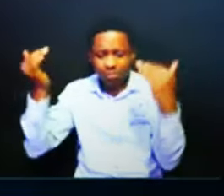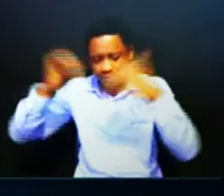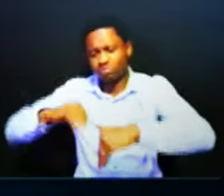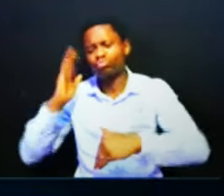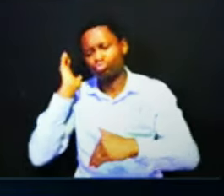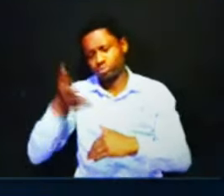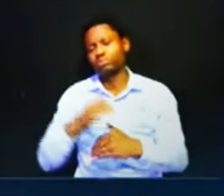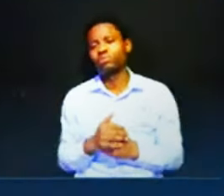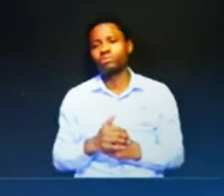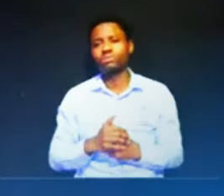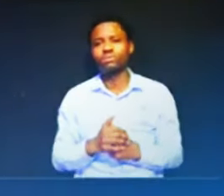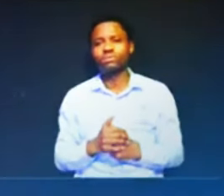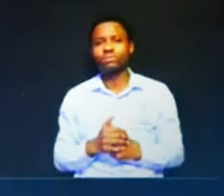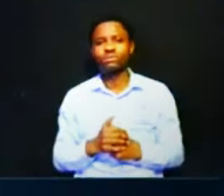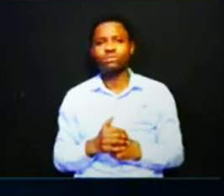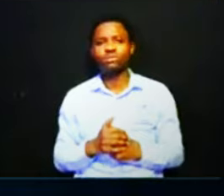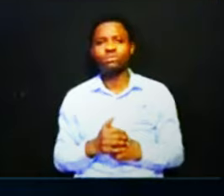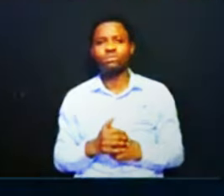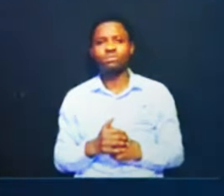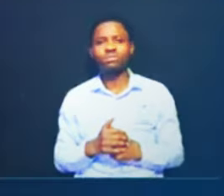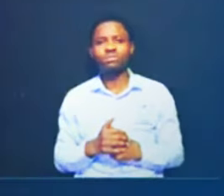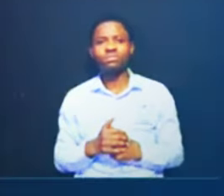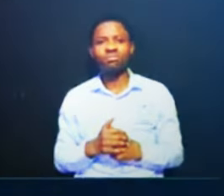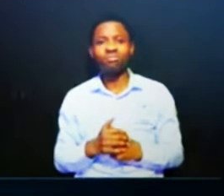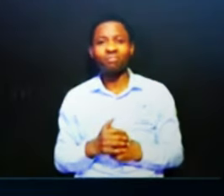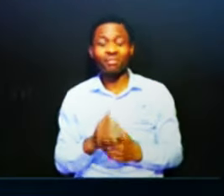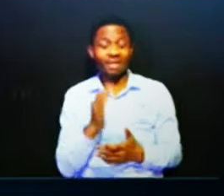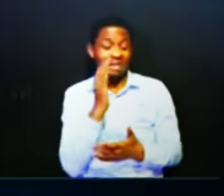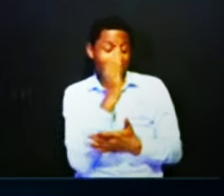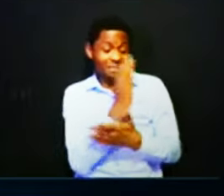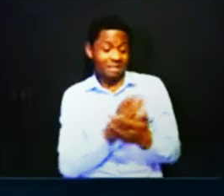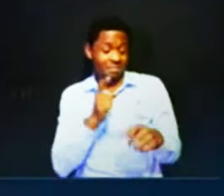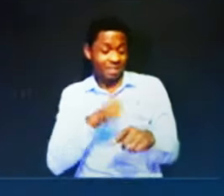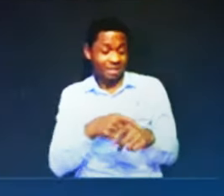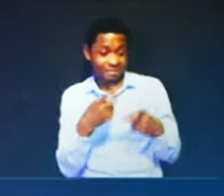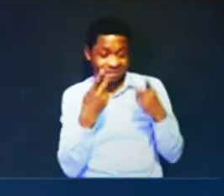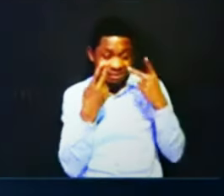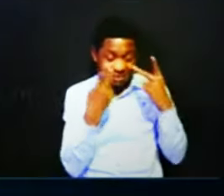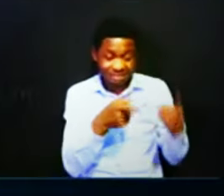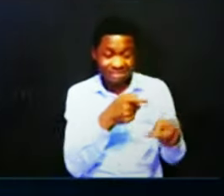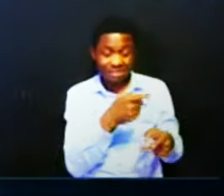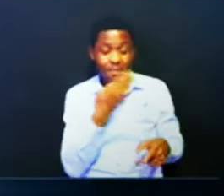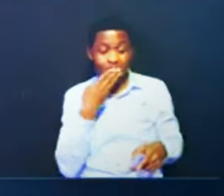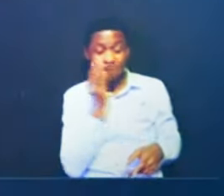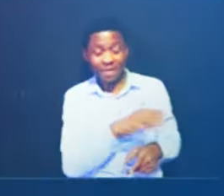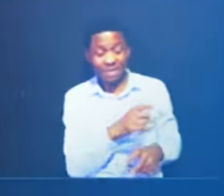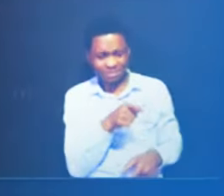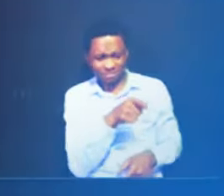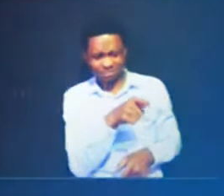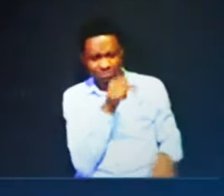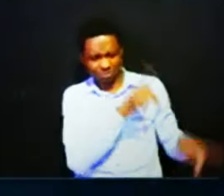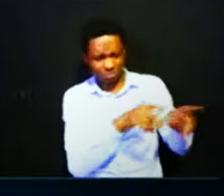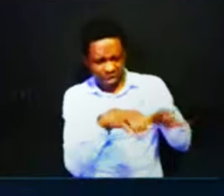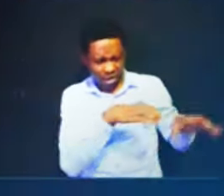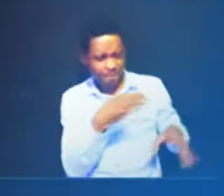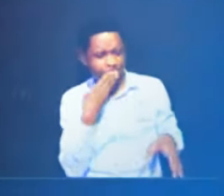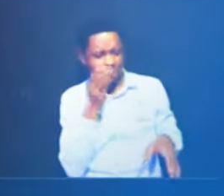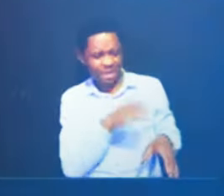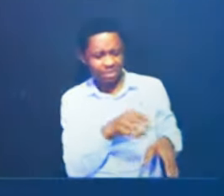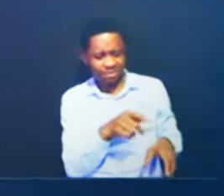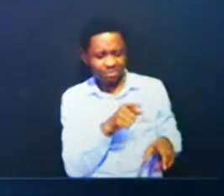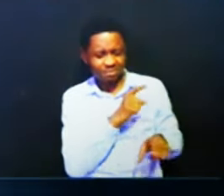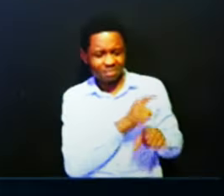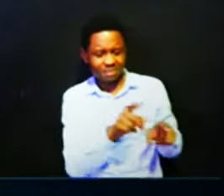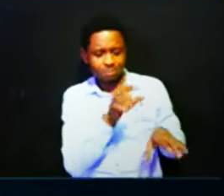So sometimes we see evil, but we turn our face to the other side as if we have not seen anything. Enti to de bia ye hu se ne bone